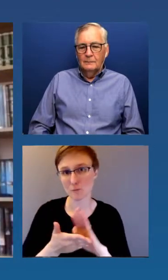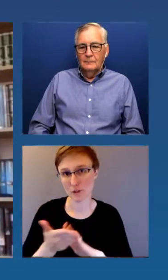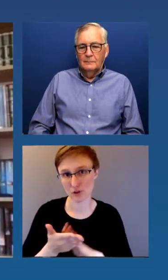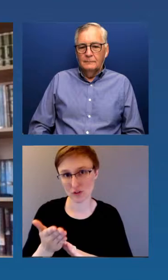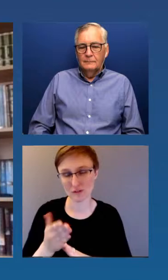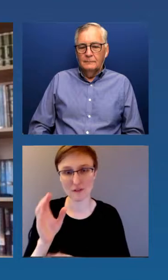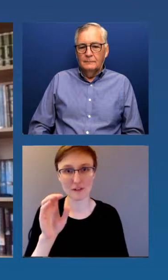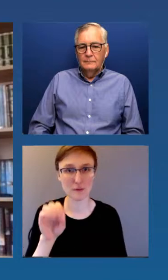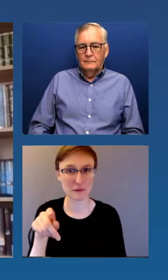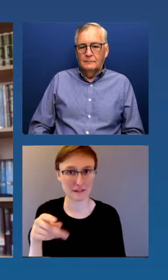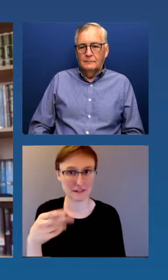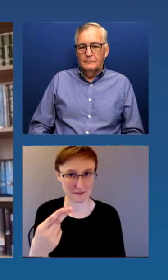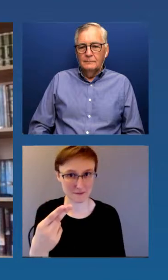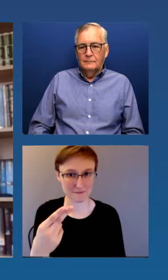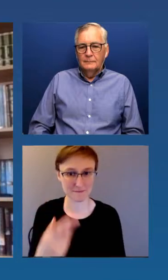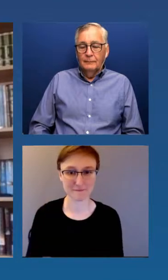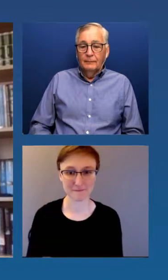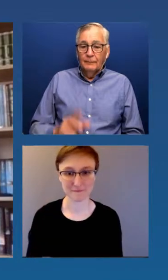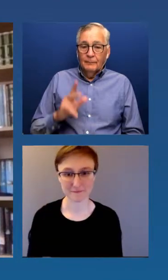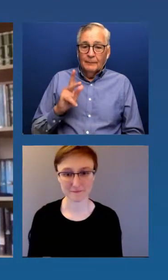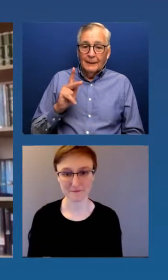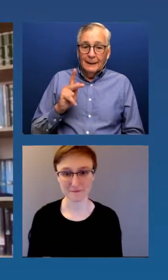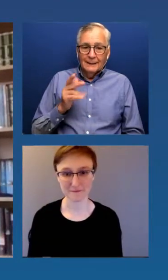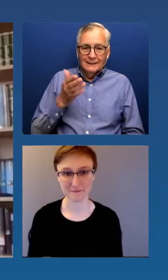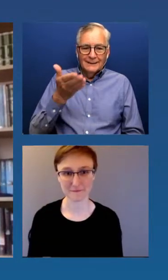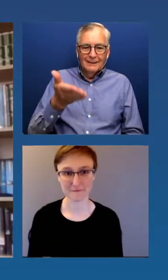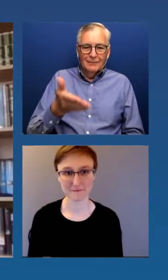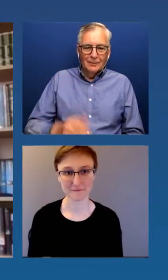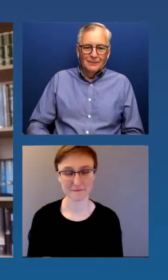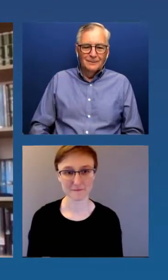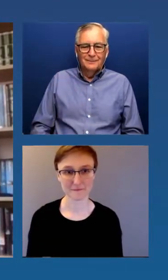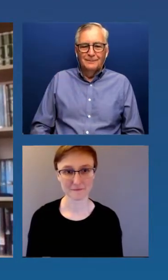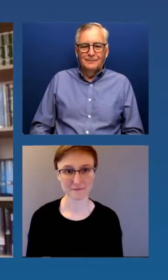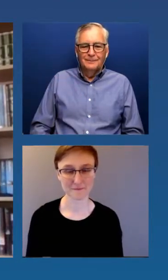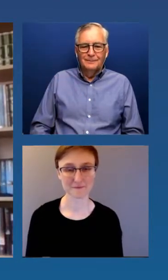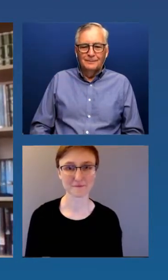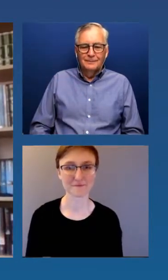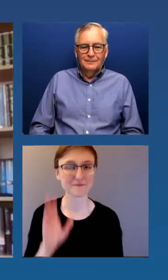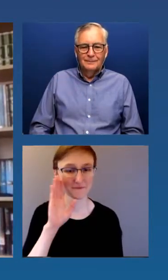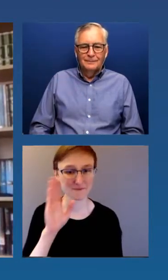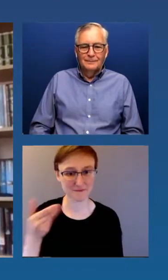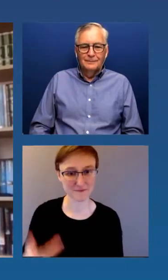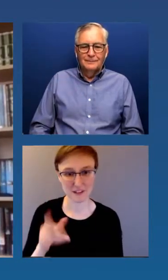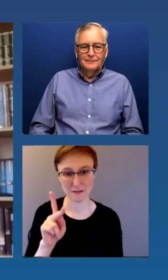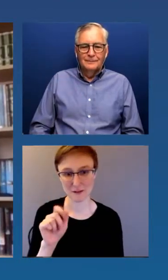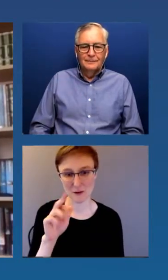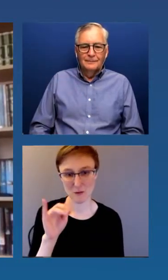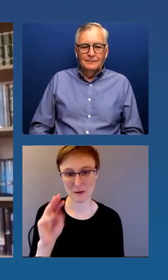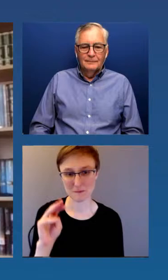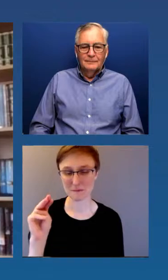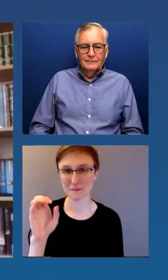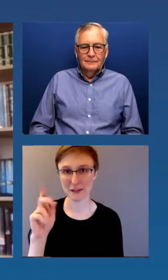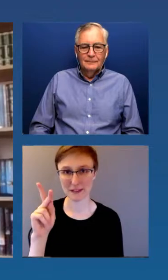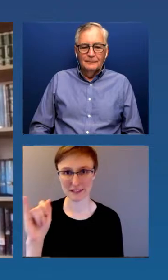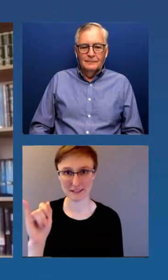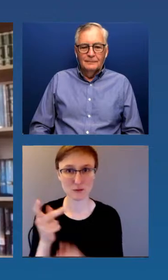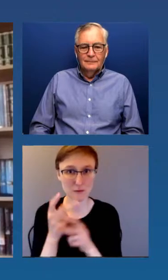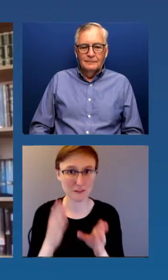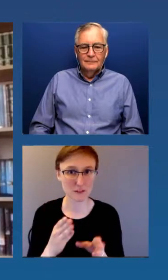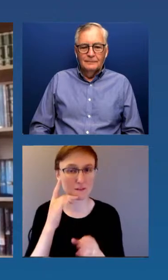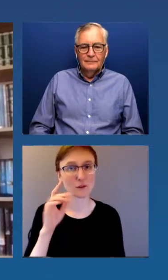words. Kareem, c'est à vous. Bonjour, Quay. My name is Kareem Mekki, and I'm Supervisor with Ottawa Public Health's Community Engagement